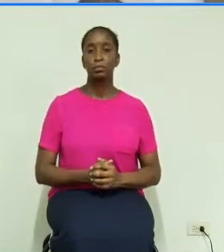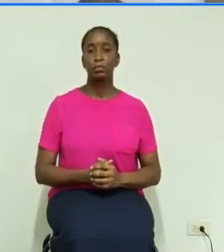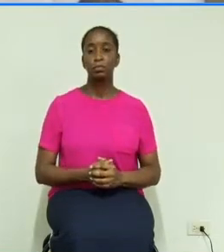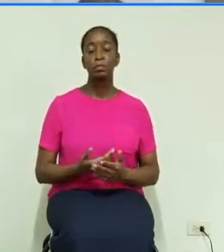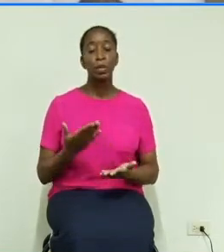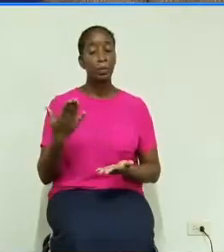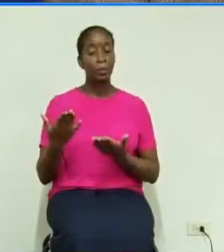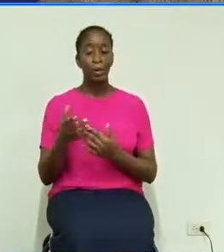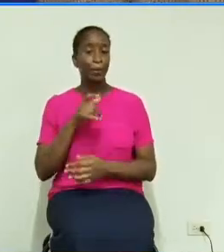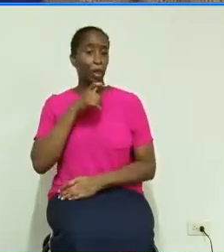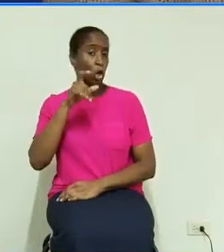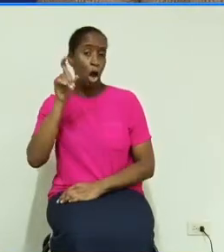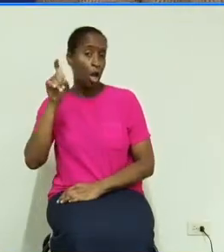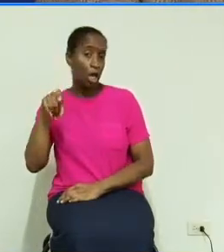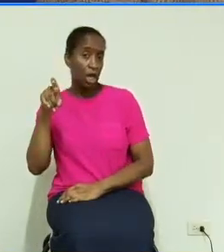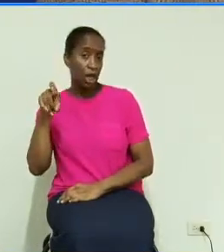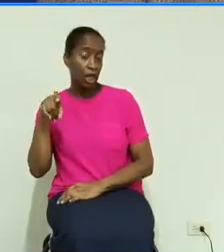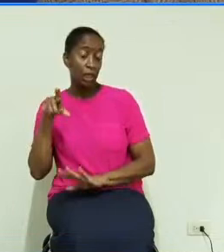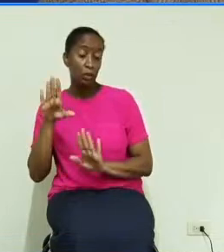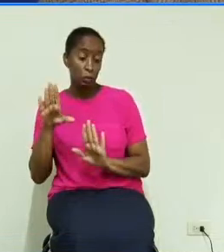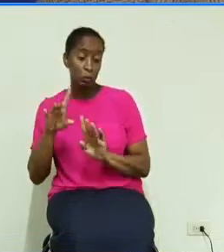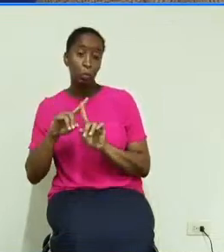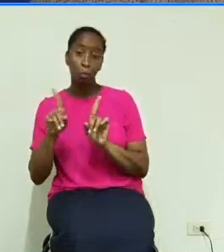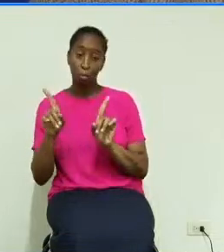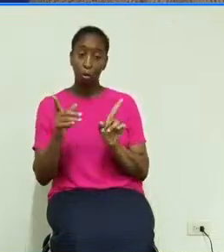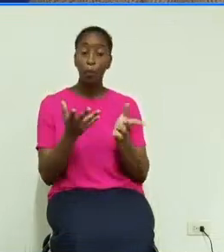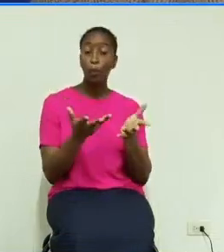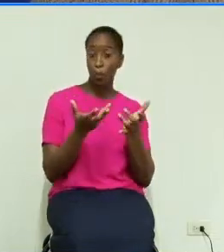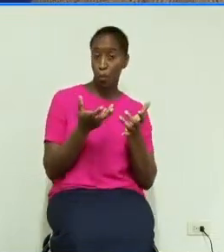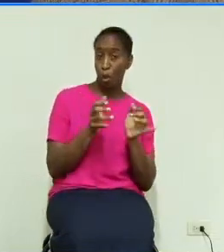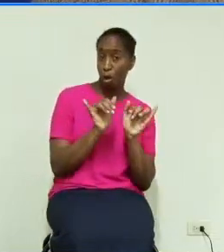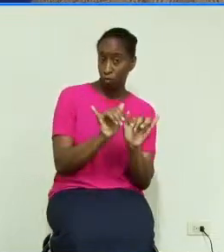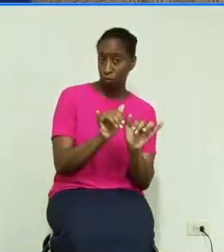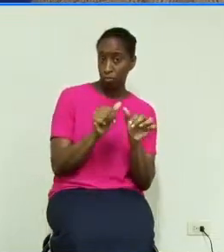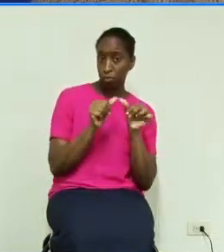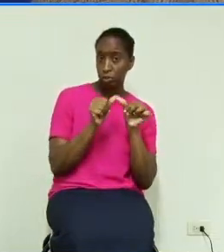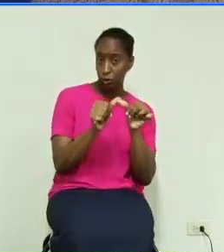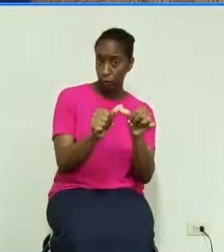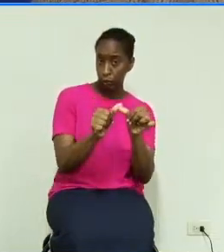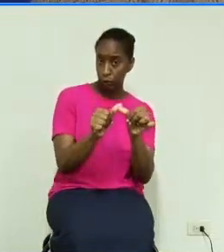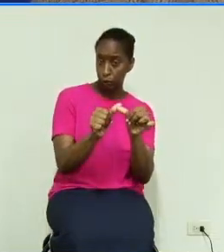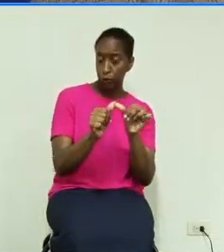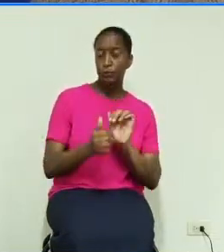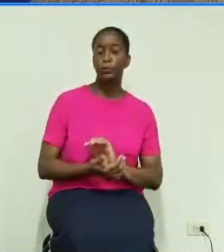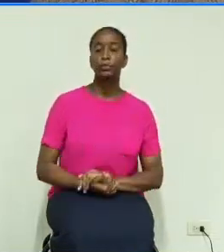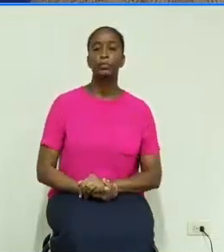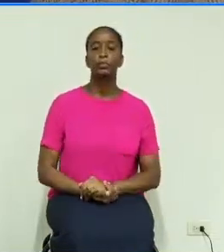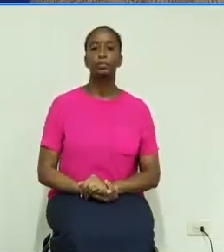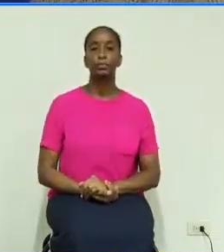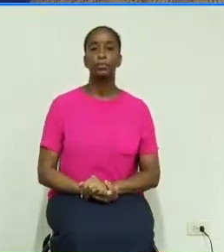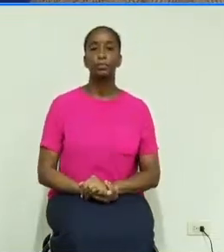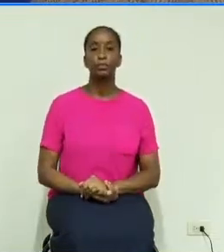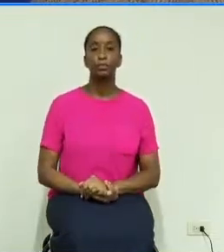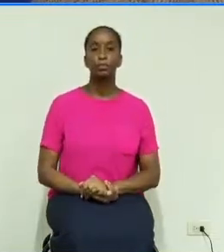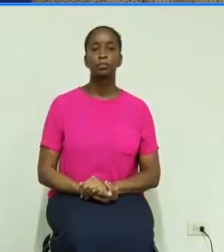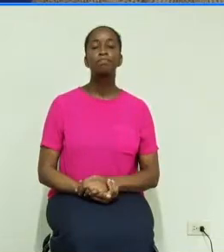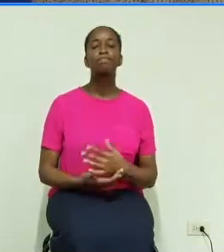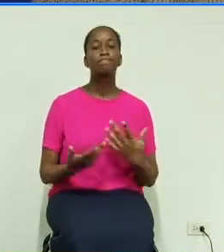in our Barbados situation. Now, I think we'll all agree that a body politic must be